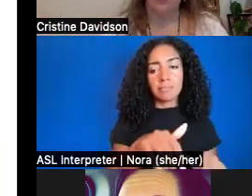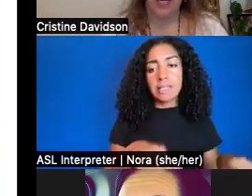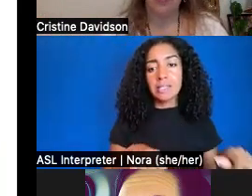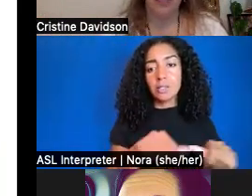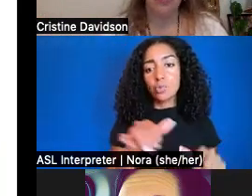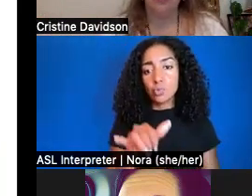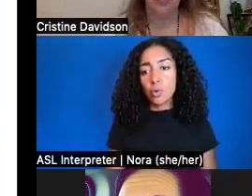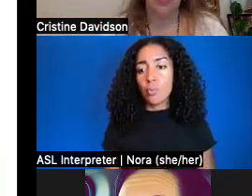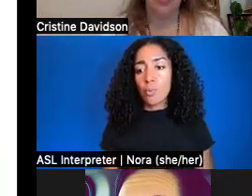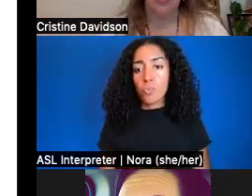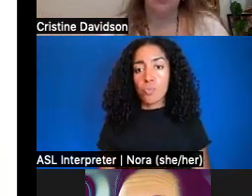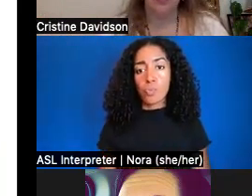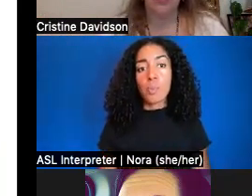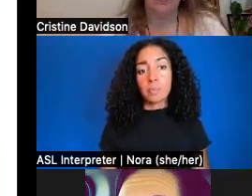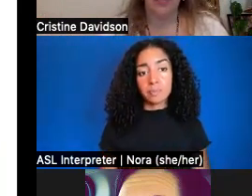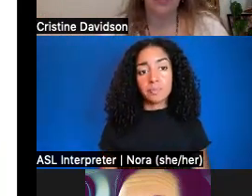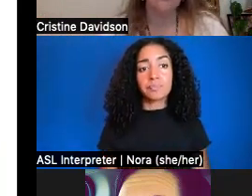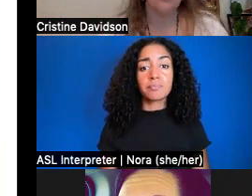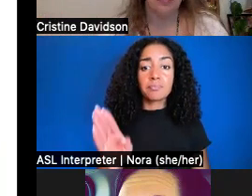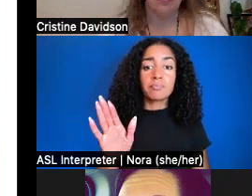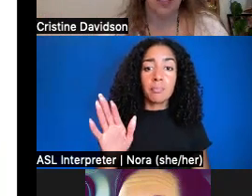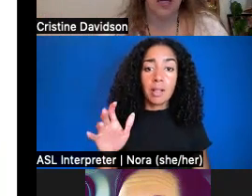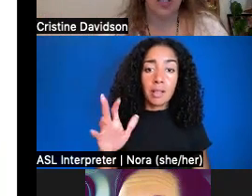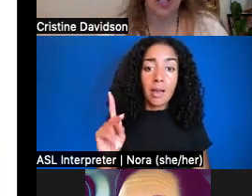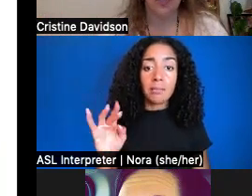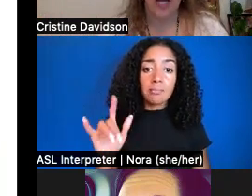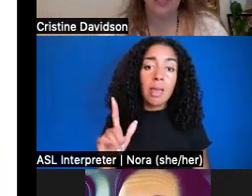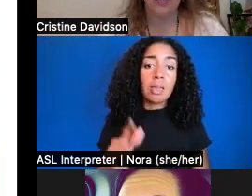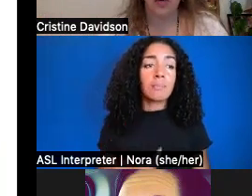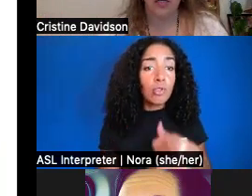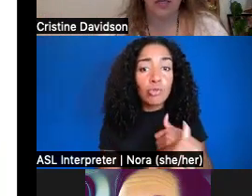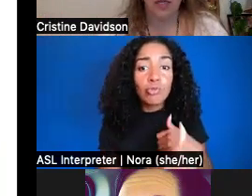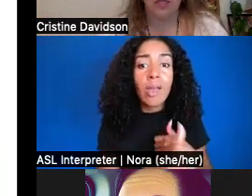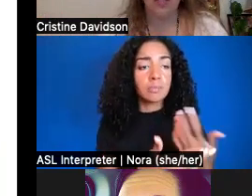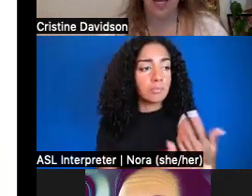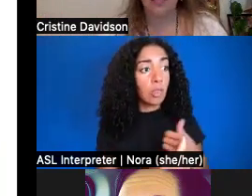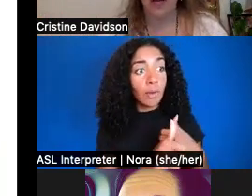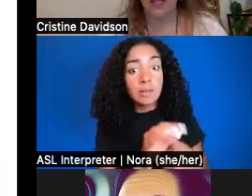All the way to blackmail and threats of violence, and not just threats, right? Sometimes there's acts of